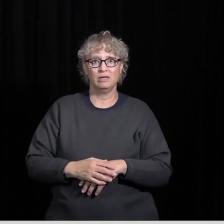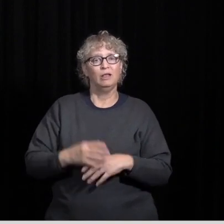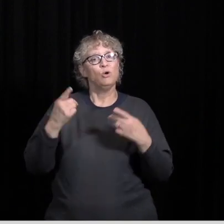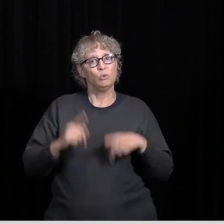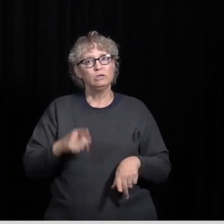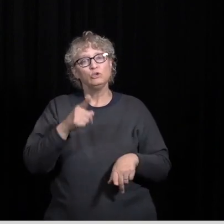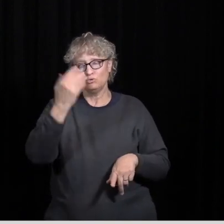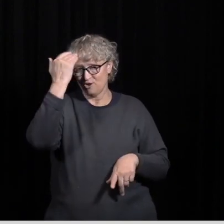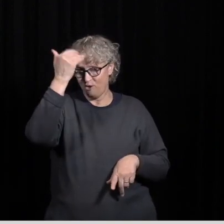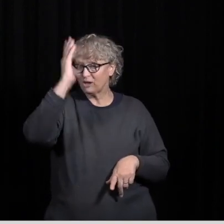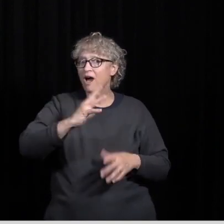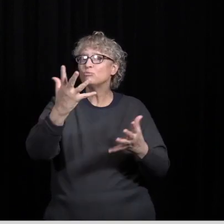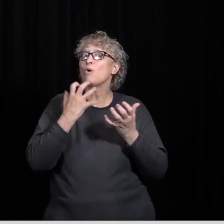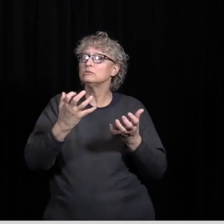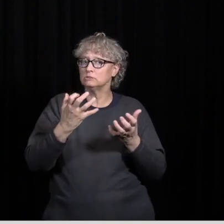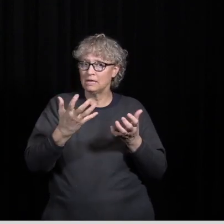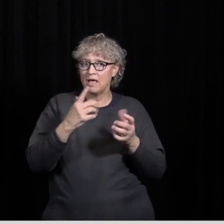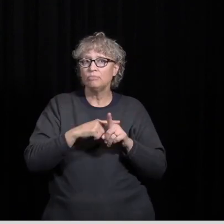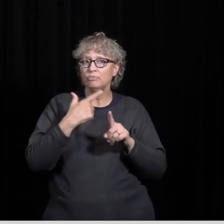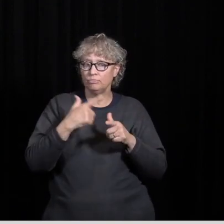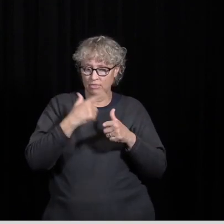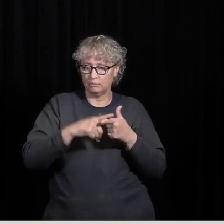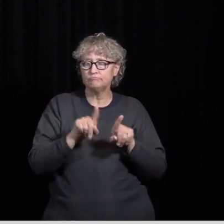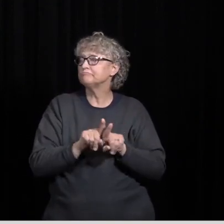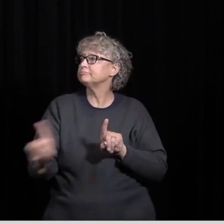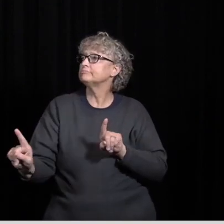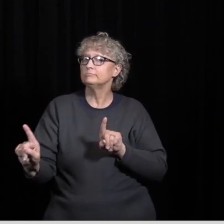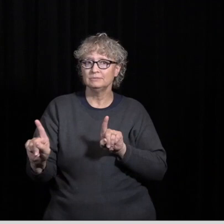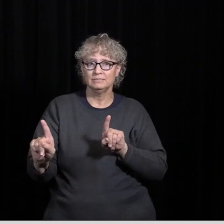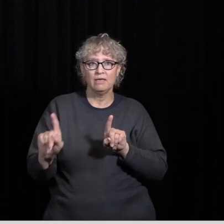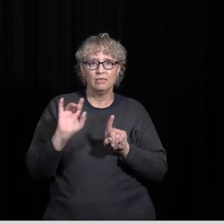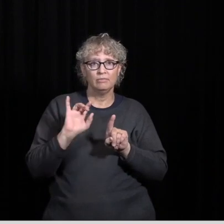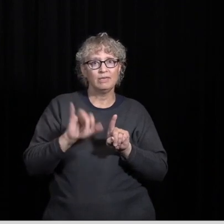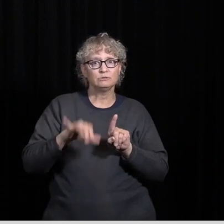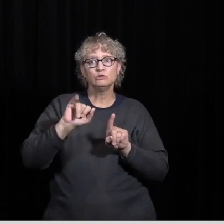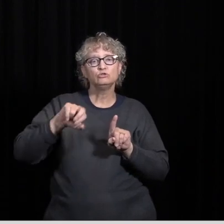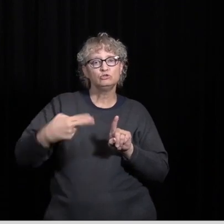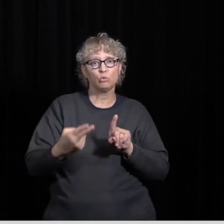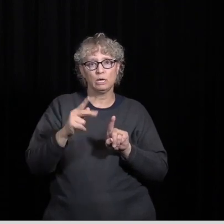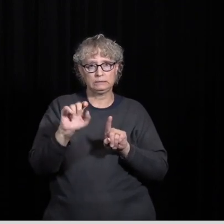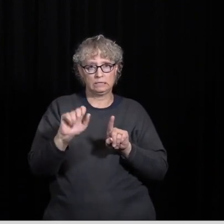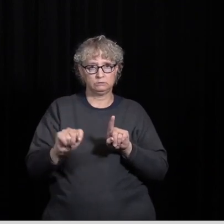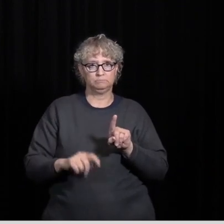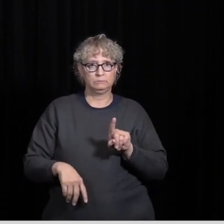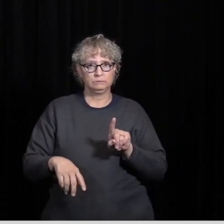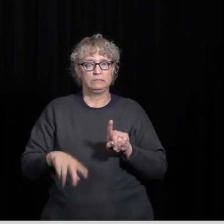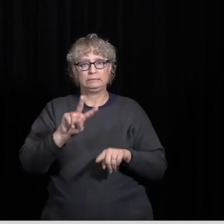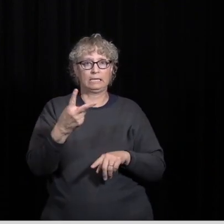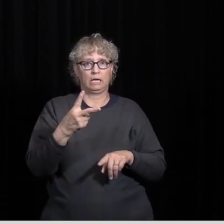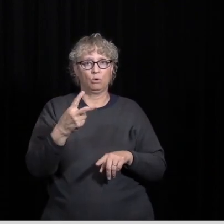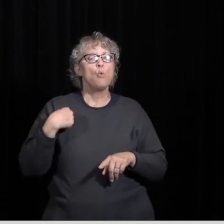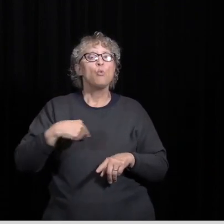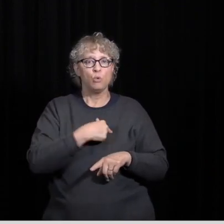when you knew God's will, you knew what God wanted, and you turned away and you went the other way, Jonah test. You suffer like Jonah suffered. Second thing, we suffer